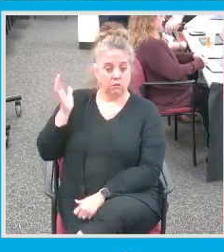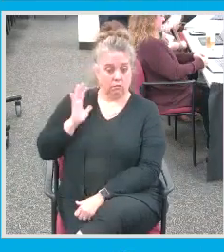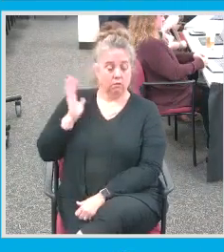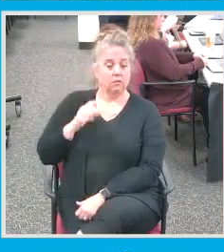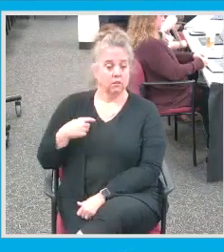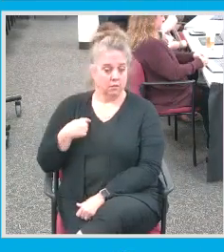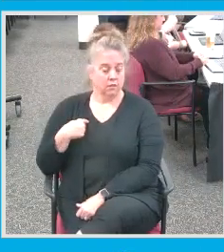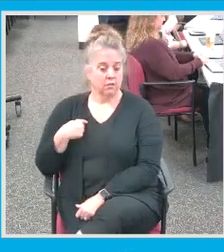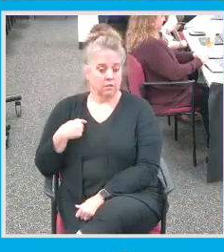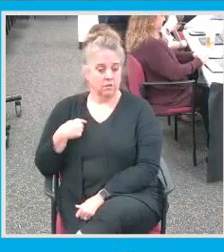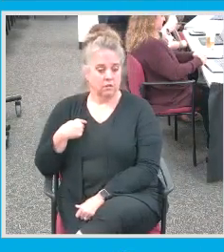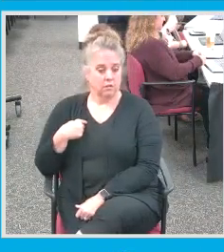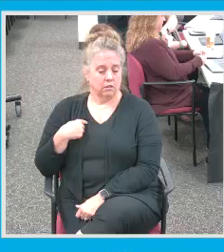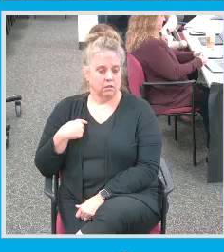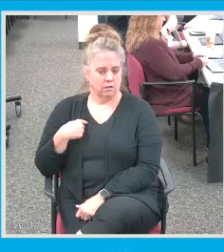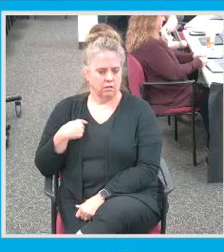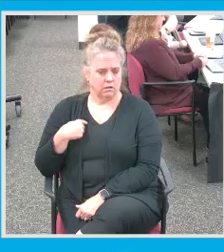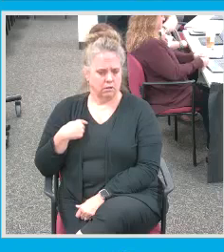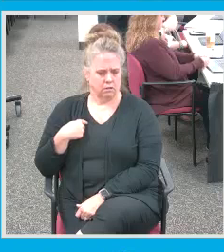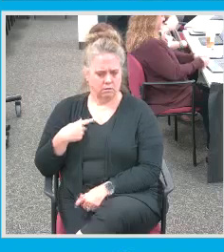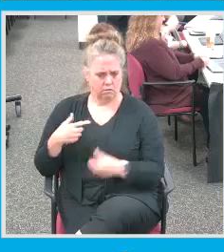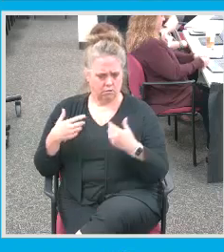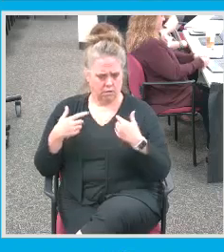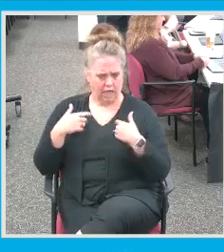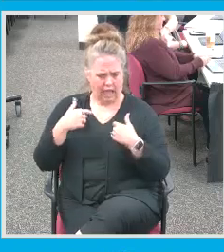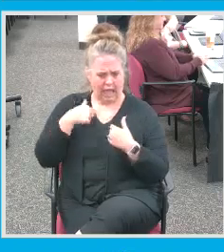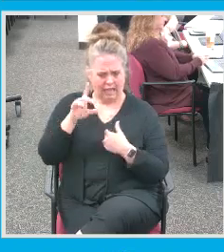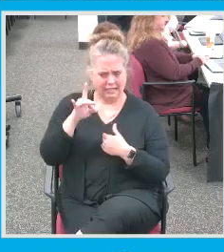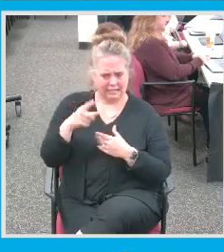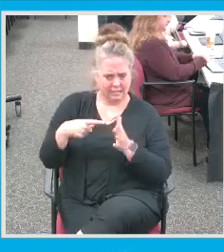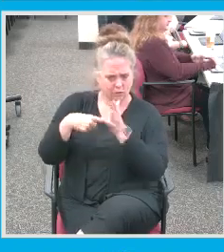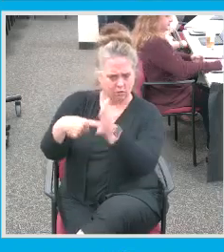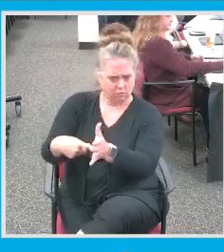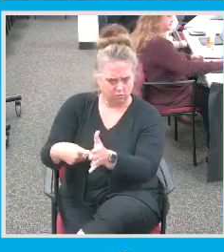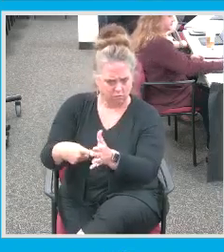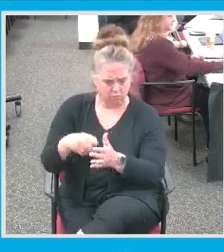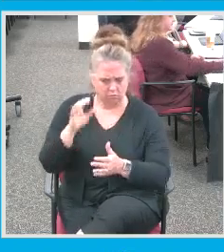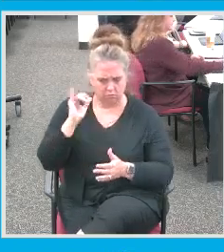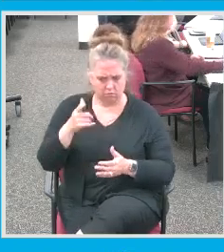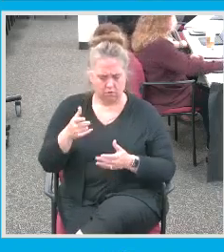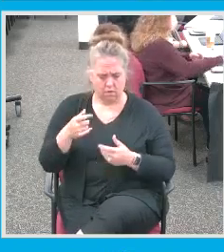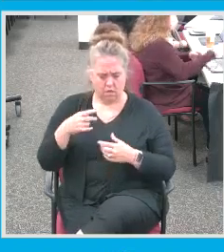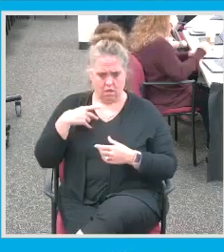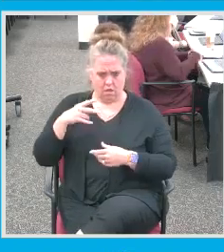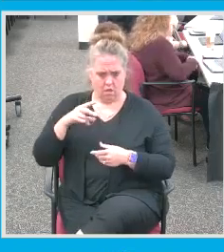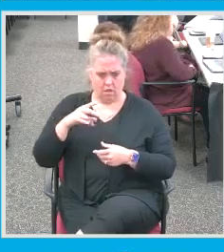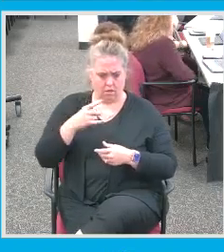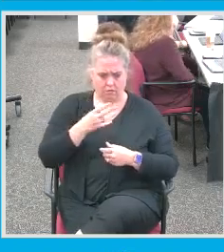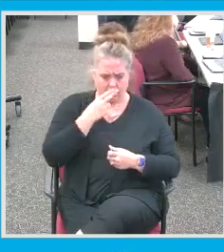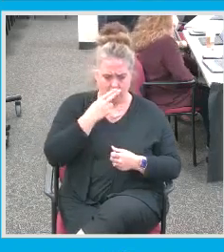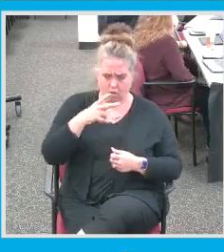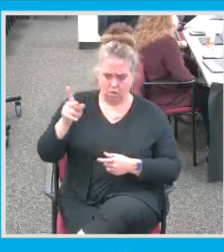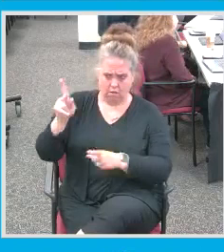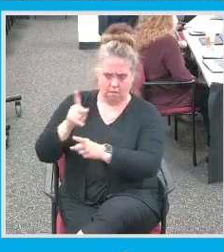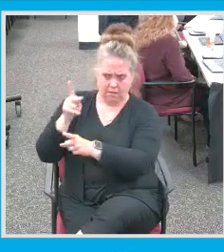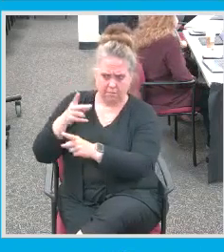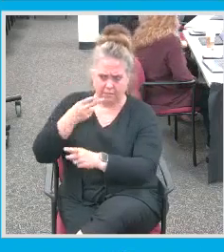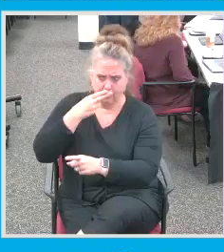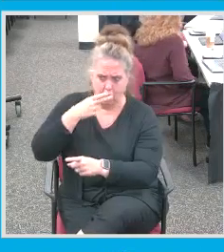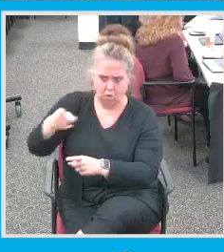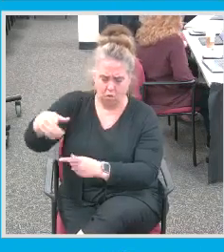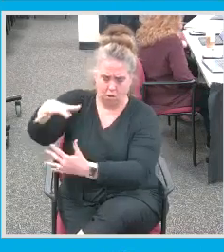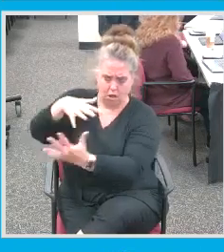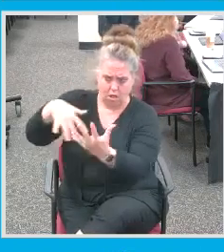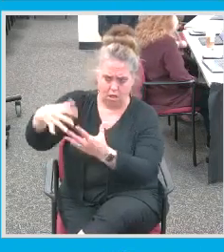smoke does to a lung, and I still remember it, right? So what you're doing has a lifetime worth of impact.